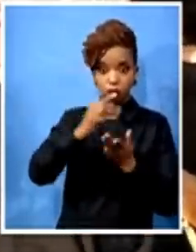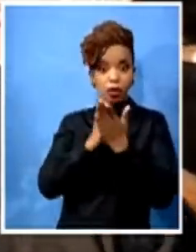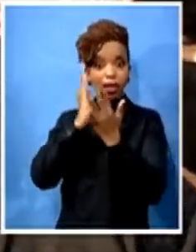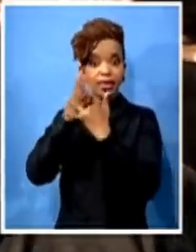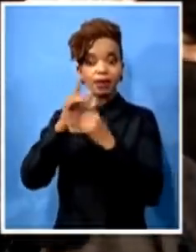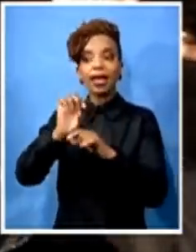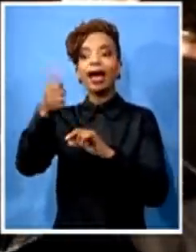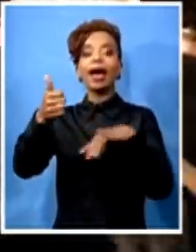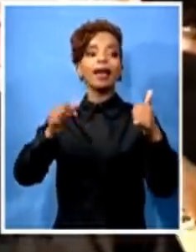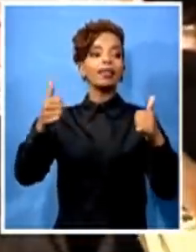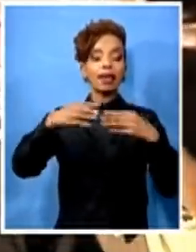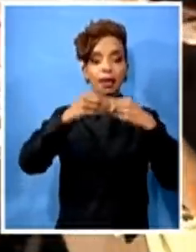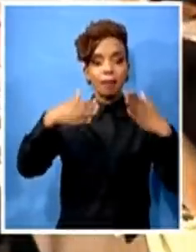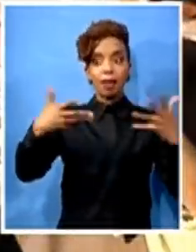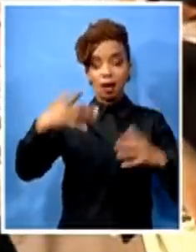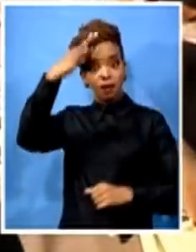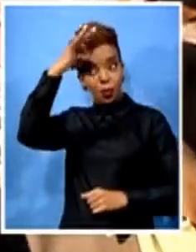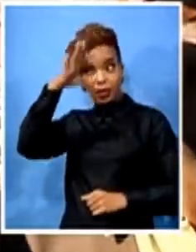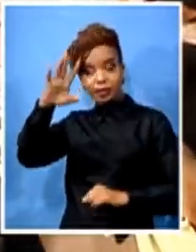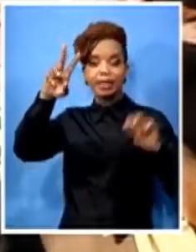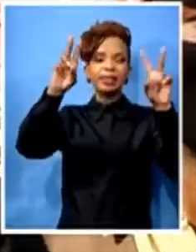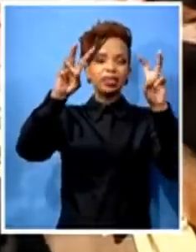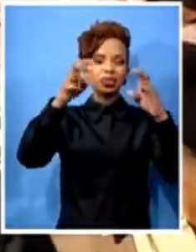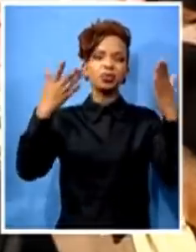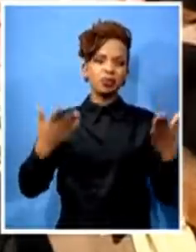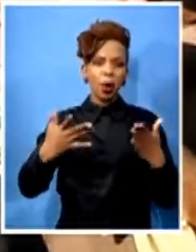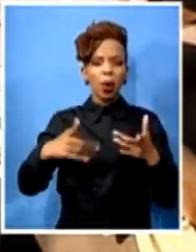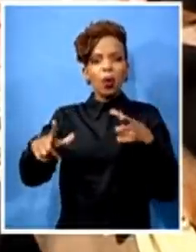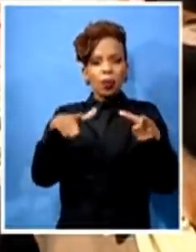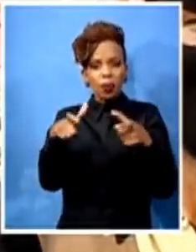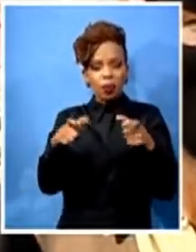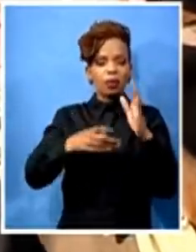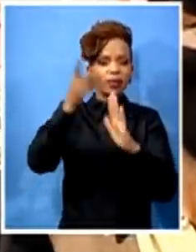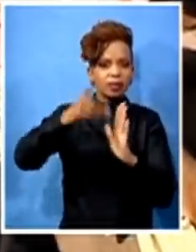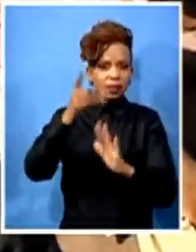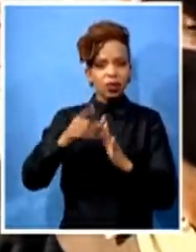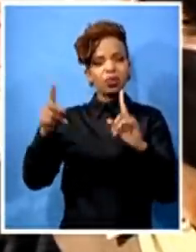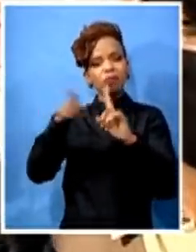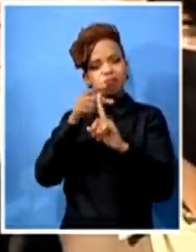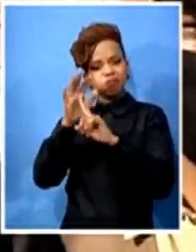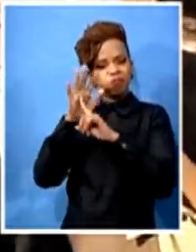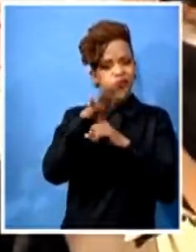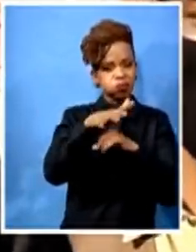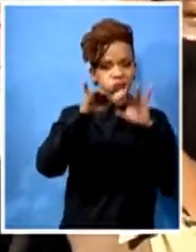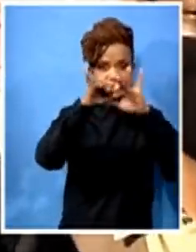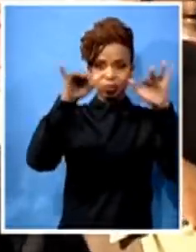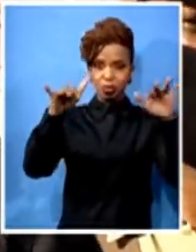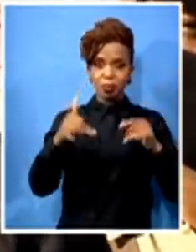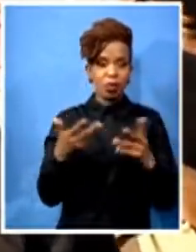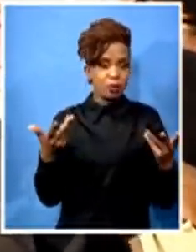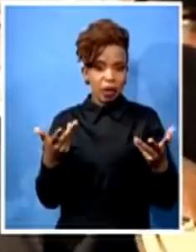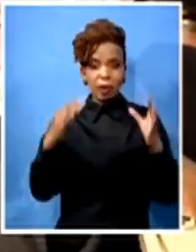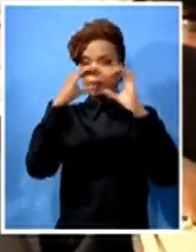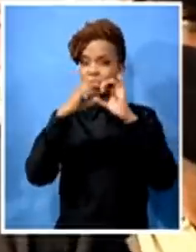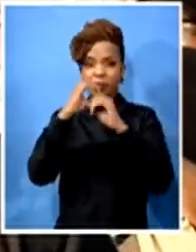on the issues of economic development, on the issues of violation of human rights. And therefore, there is nothing which can stop him on the basis